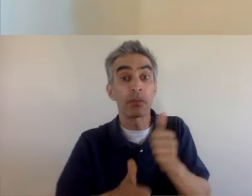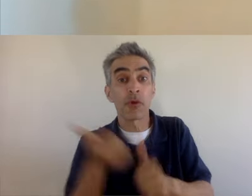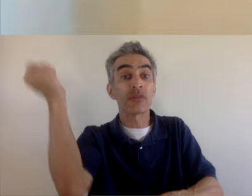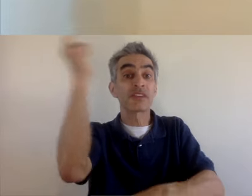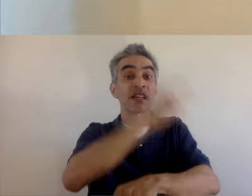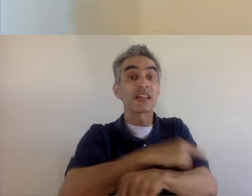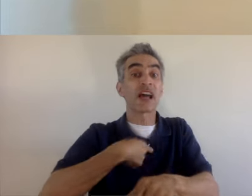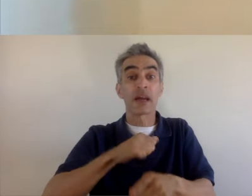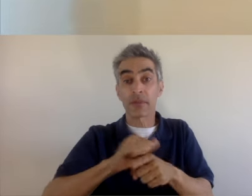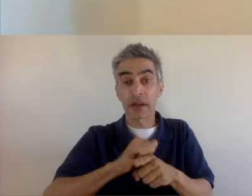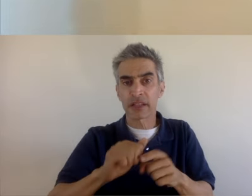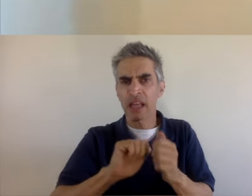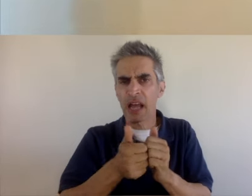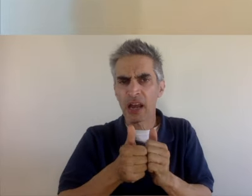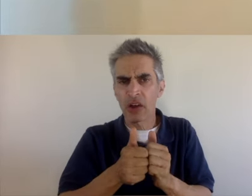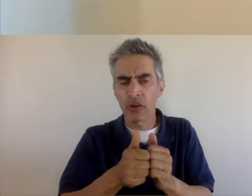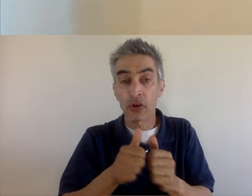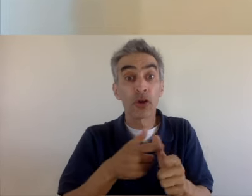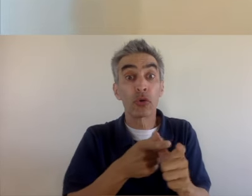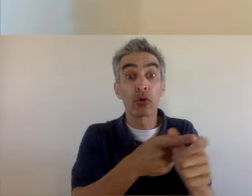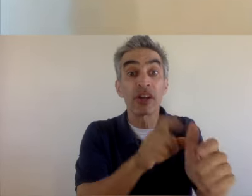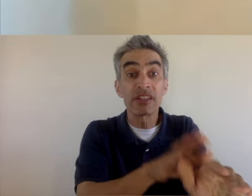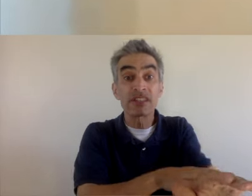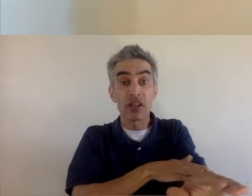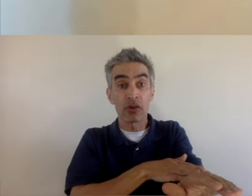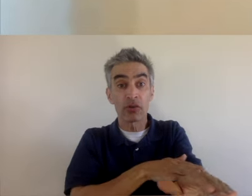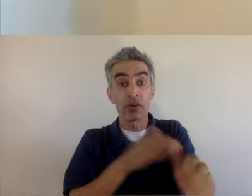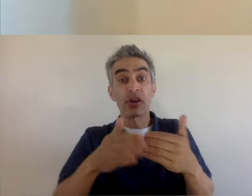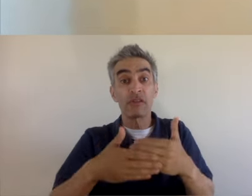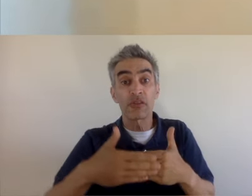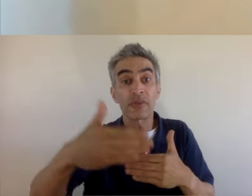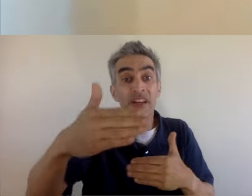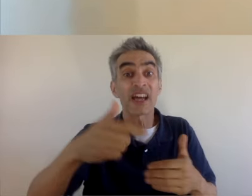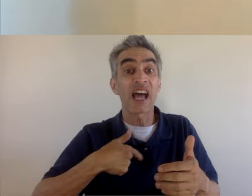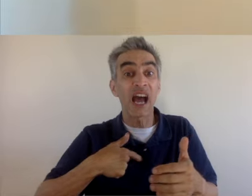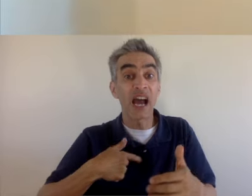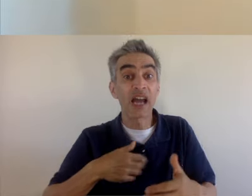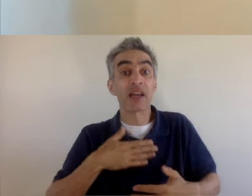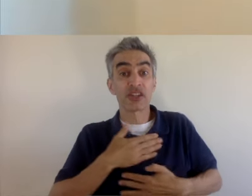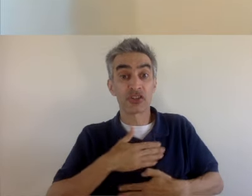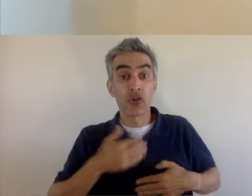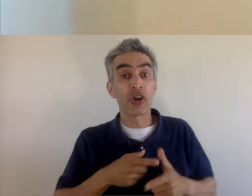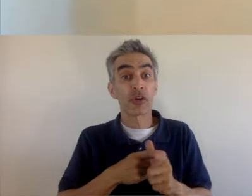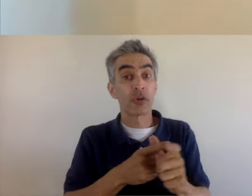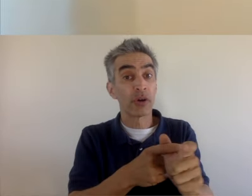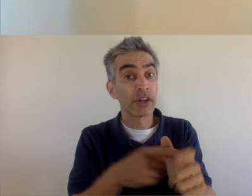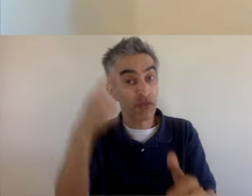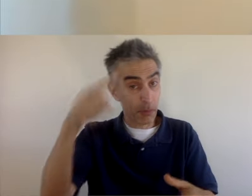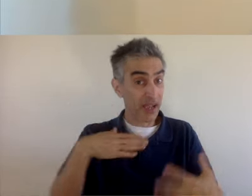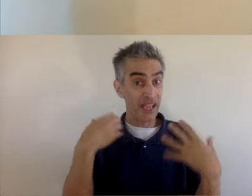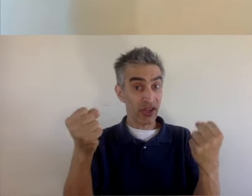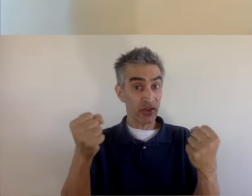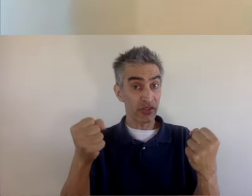exclusively slow runs like ever since then. And so I've enjoyed it, you know, just running for